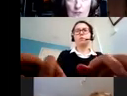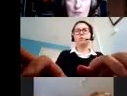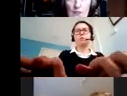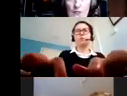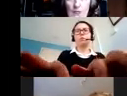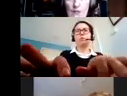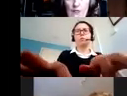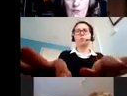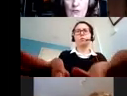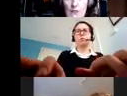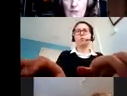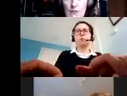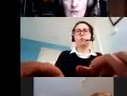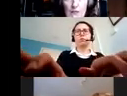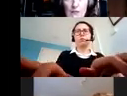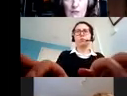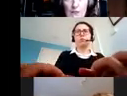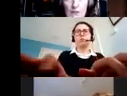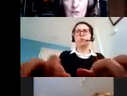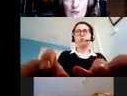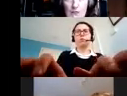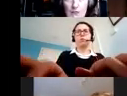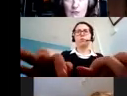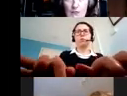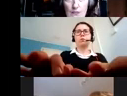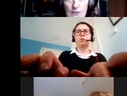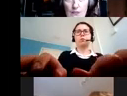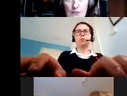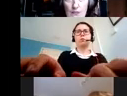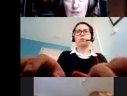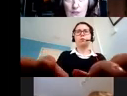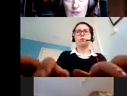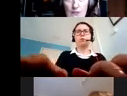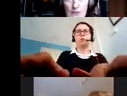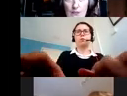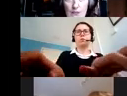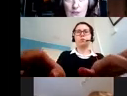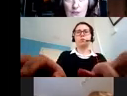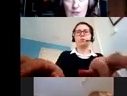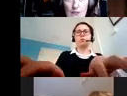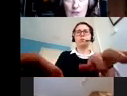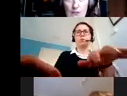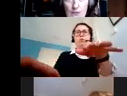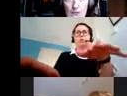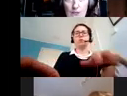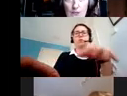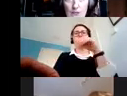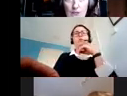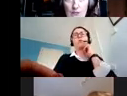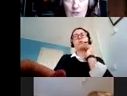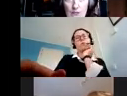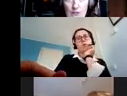violations stemming from the measure that companies may adopt or not in